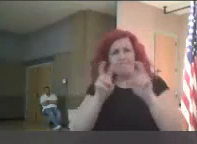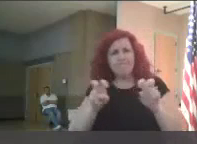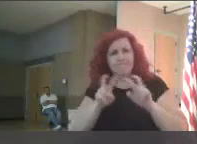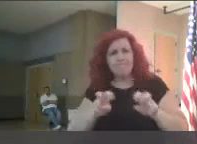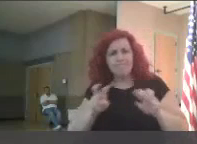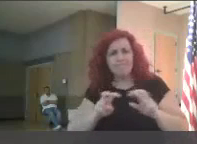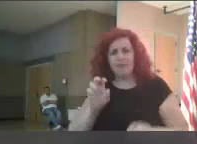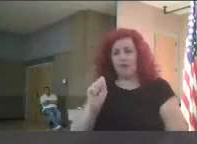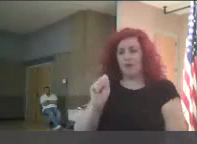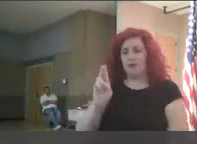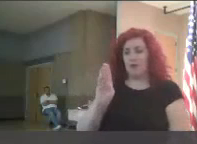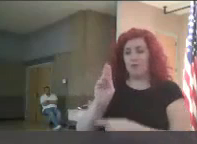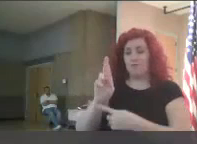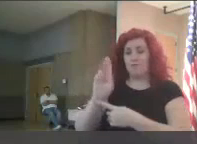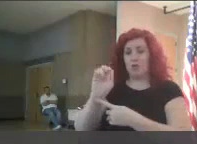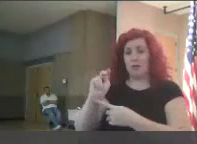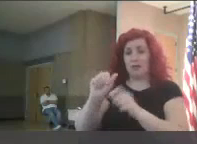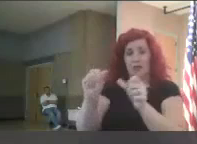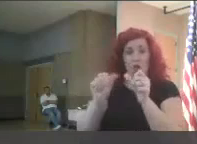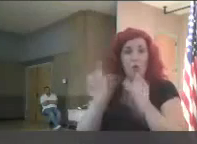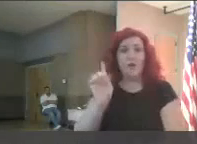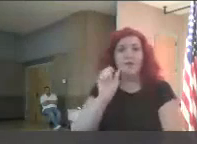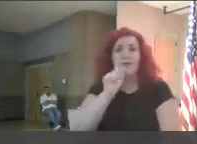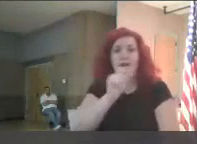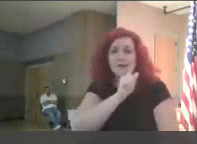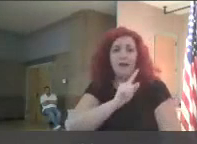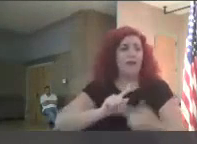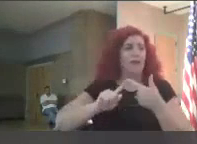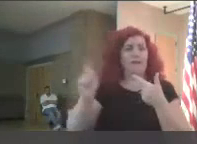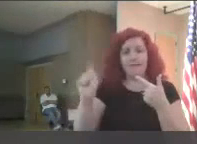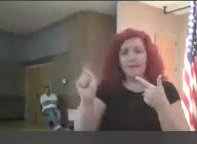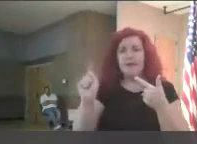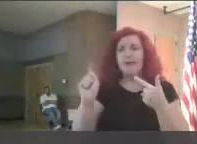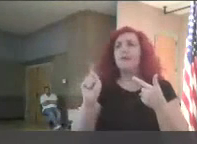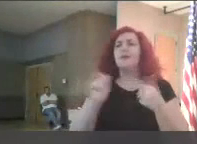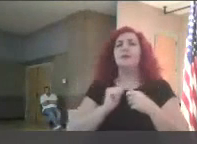suburban area in Scottsdale, Phoenix area to